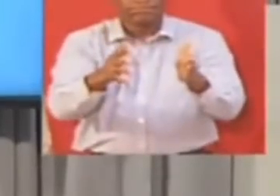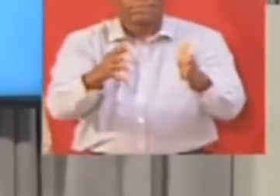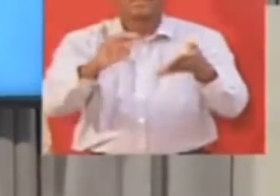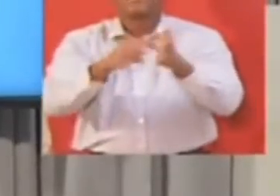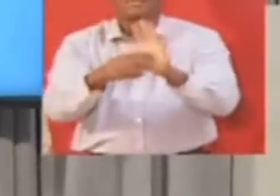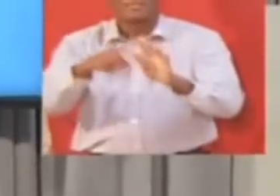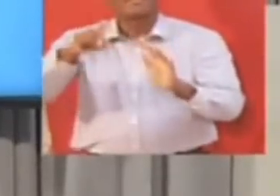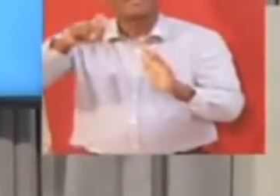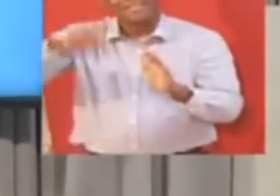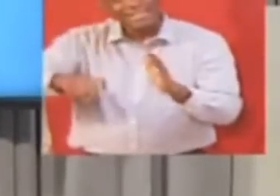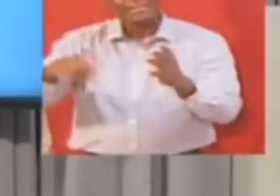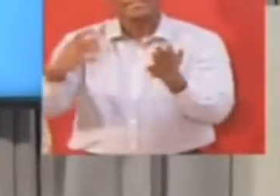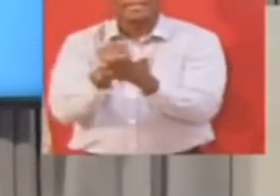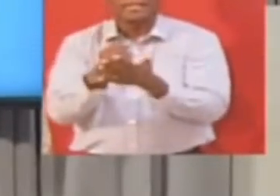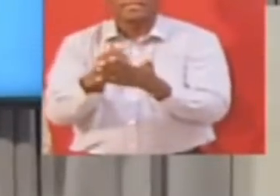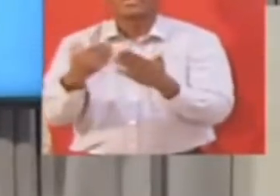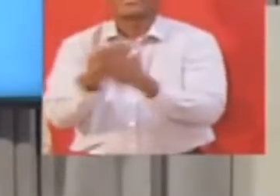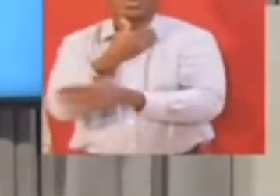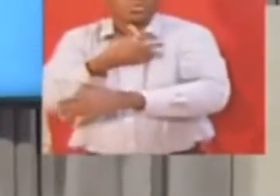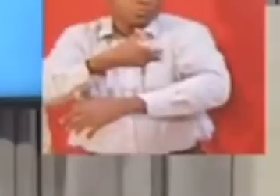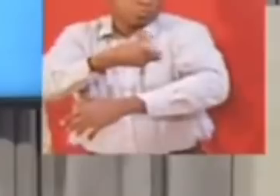to year. Thank you, Honorable Prime Minister.